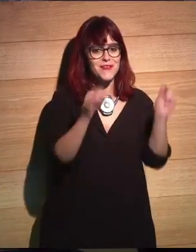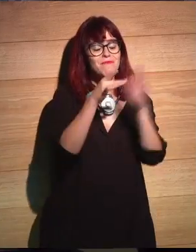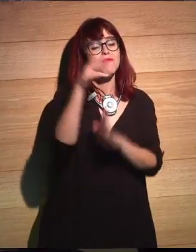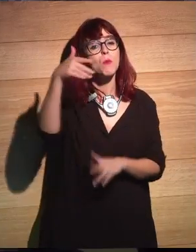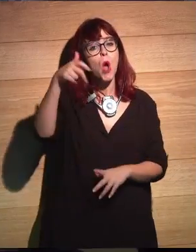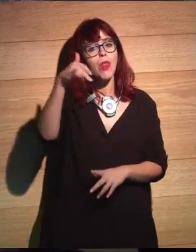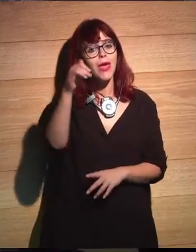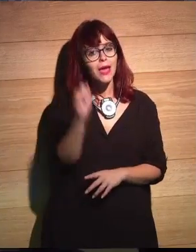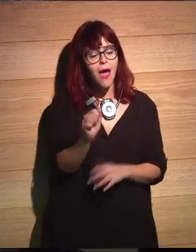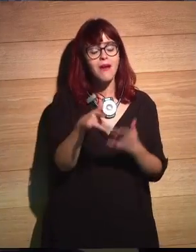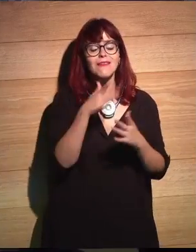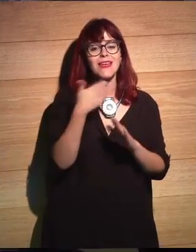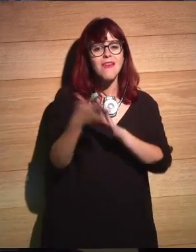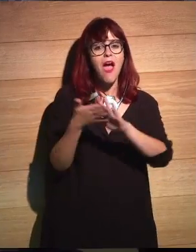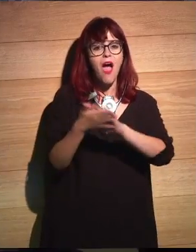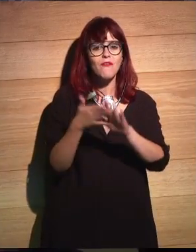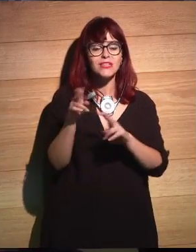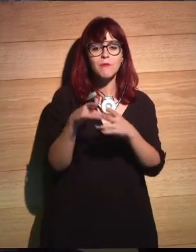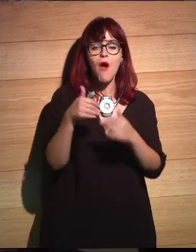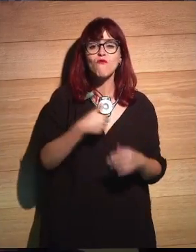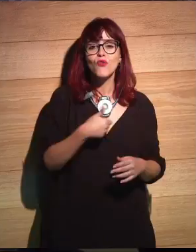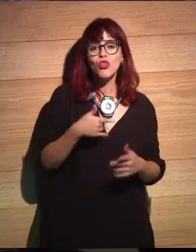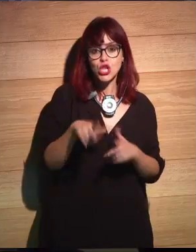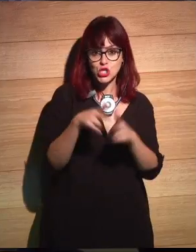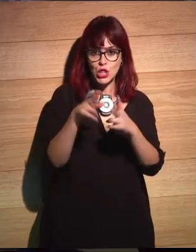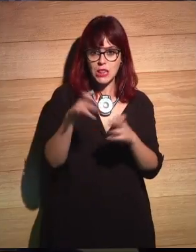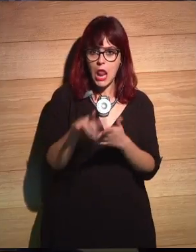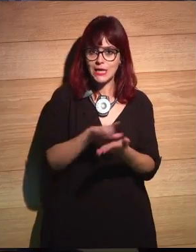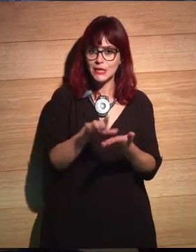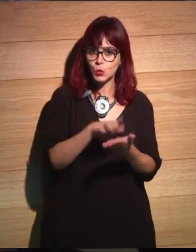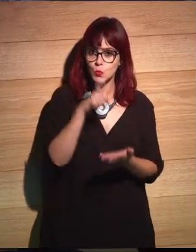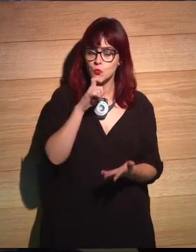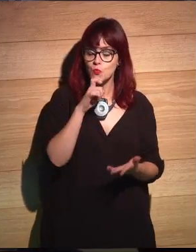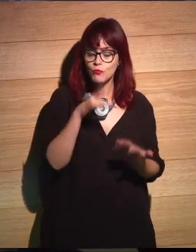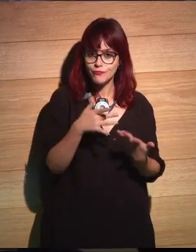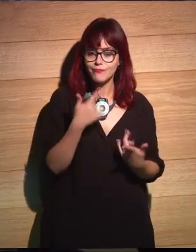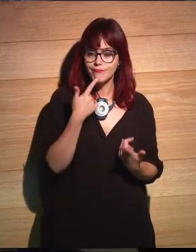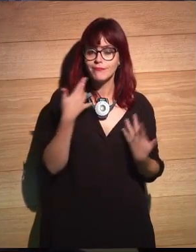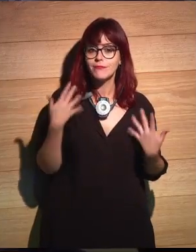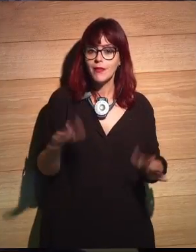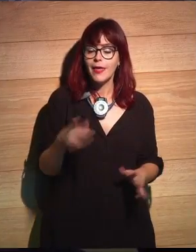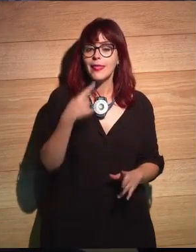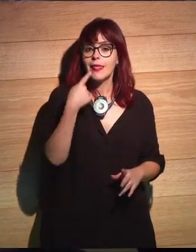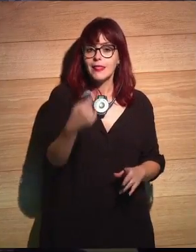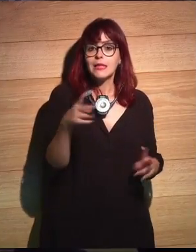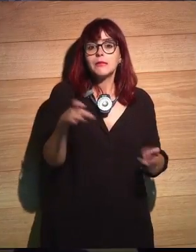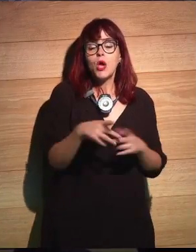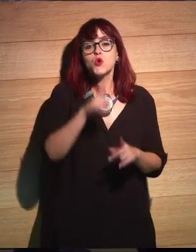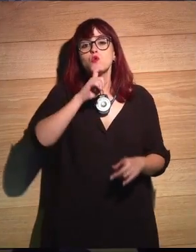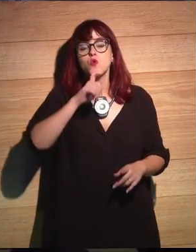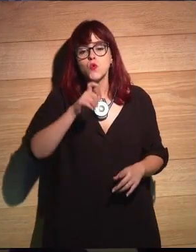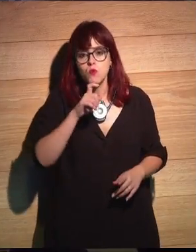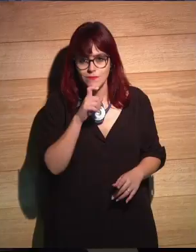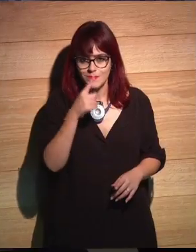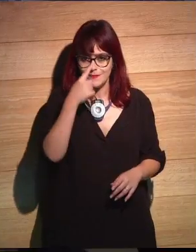so to speak, Monica has proposed something which is a social function of literature. You have